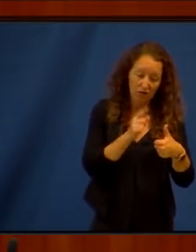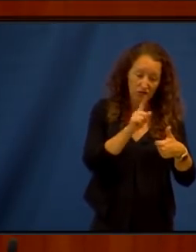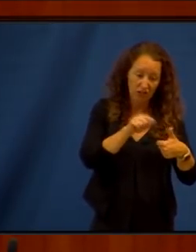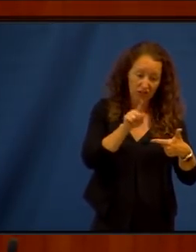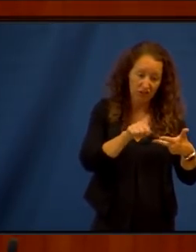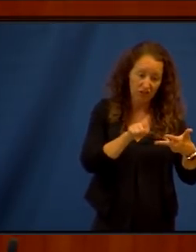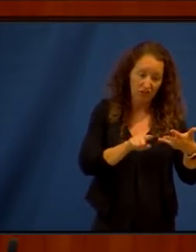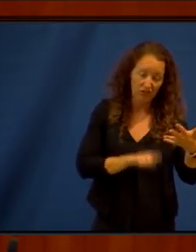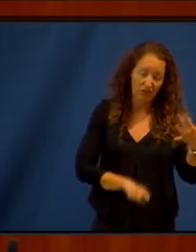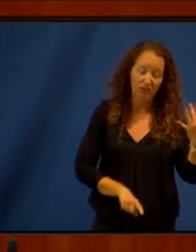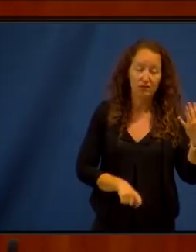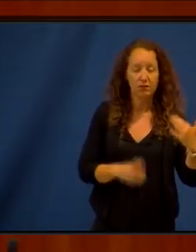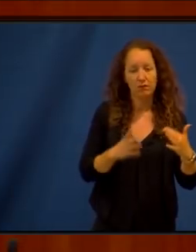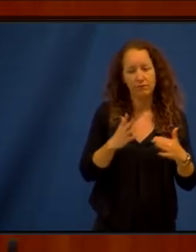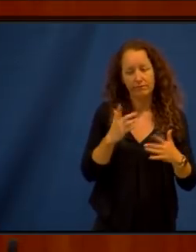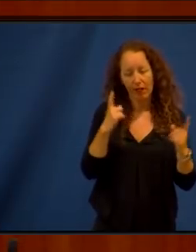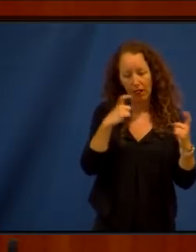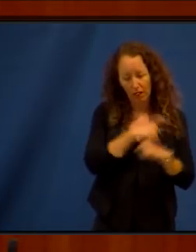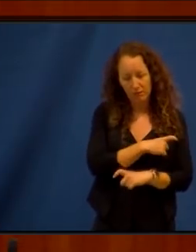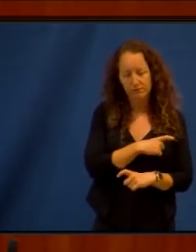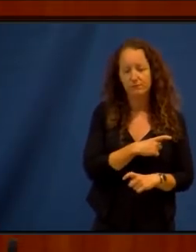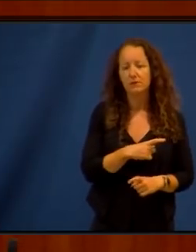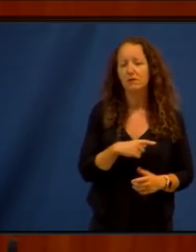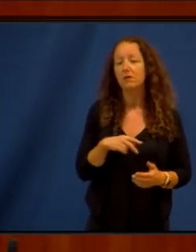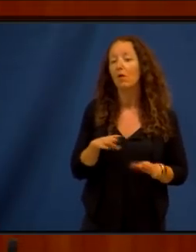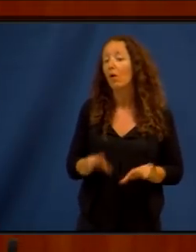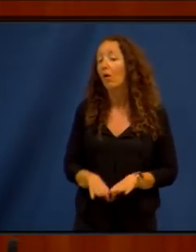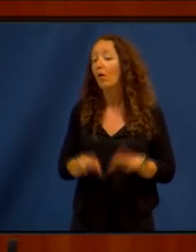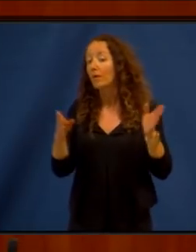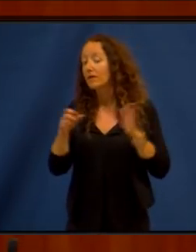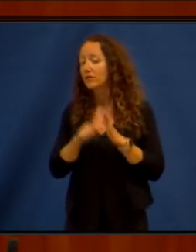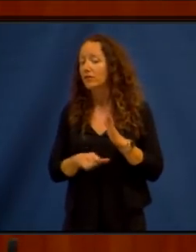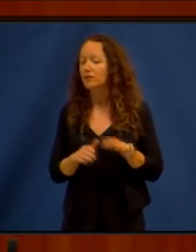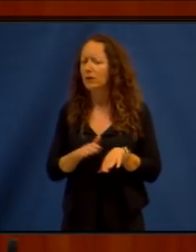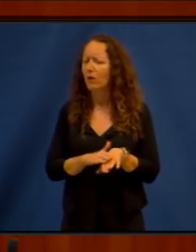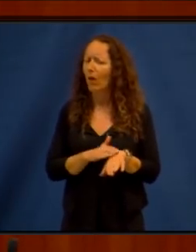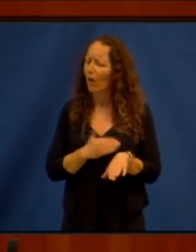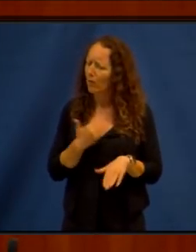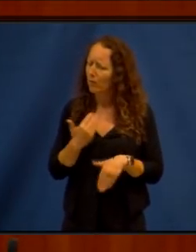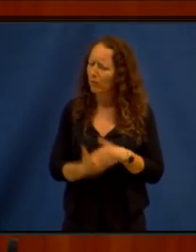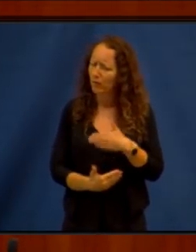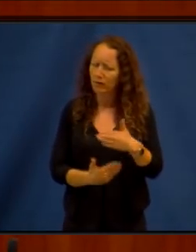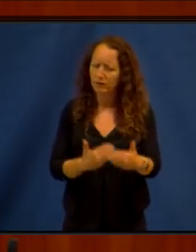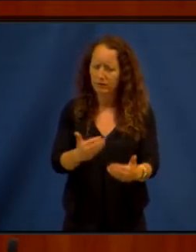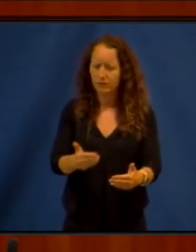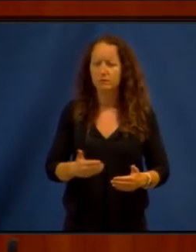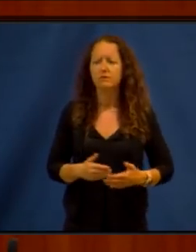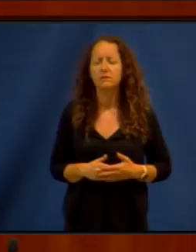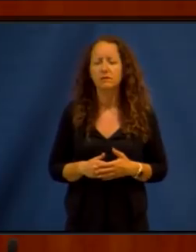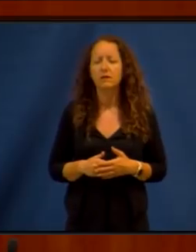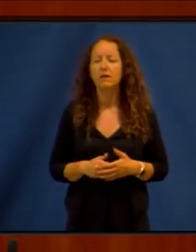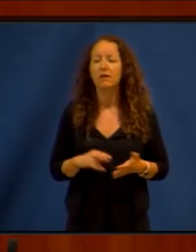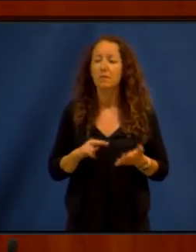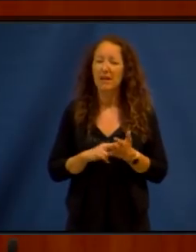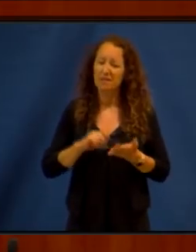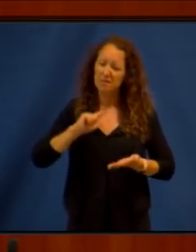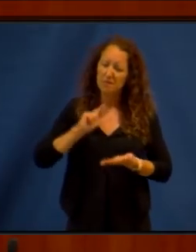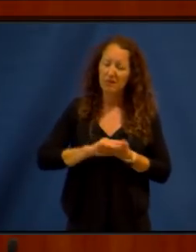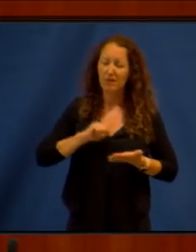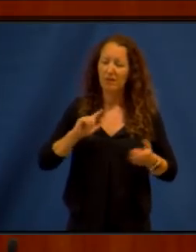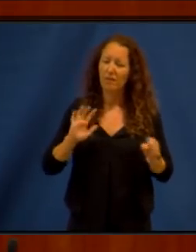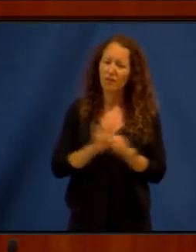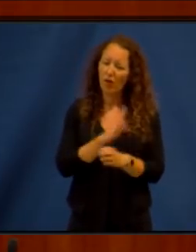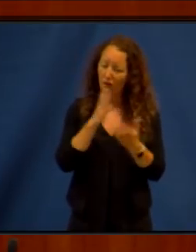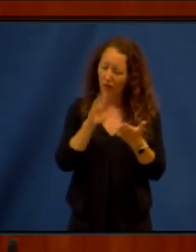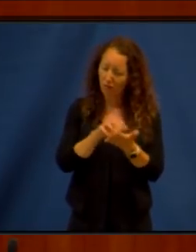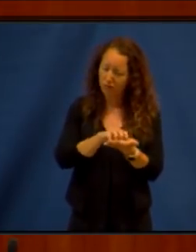So we're taking a slow approach to opening up, but this is not a complete lifting of the ban. This is just